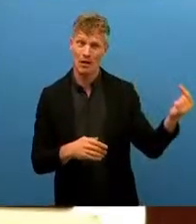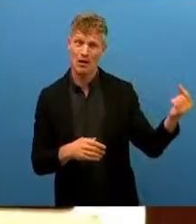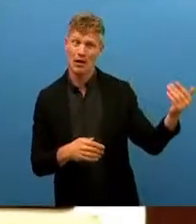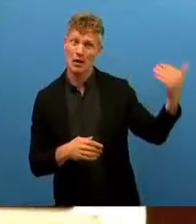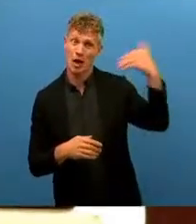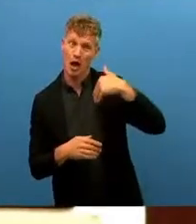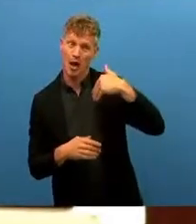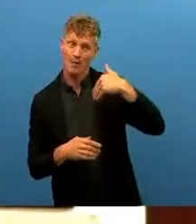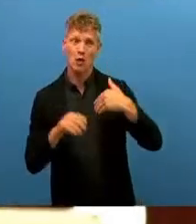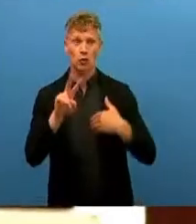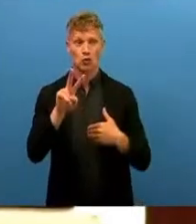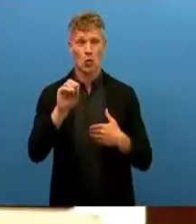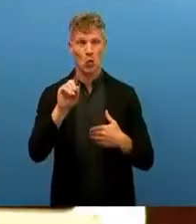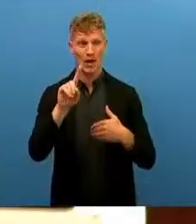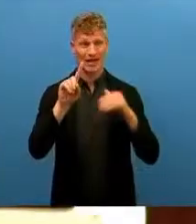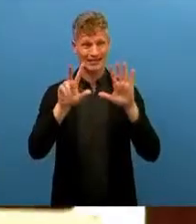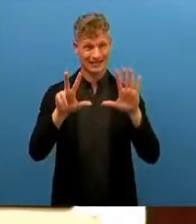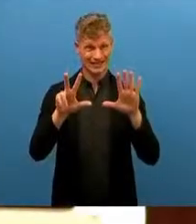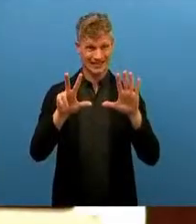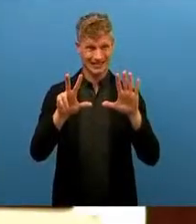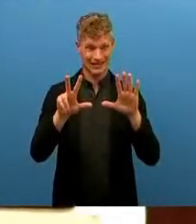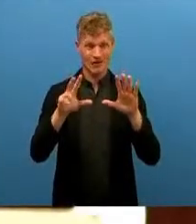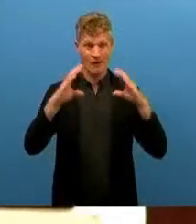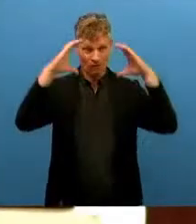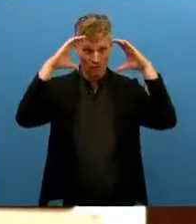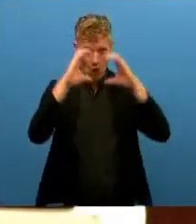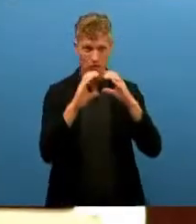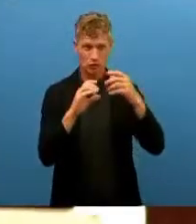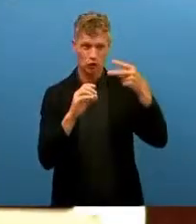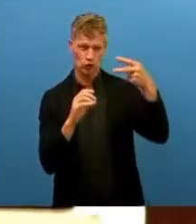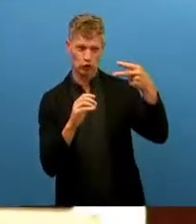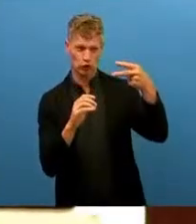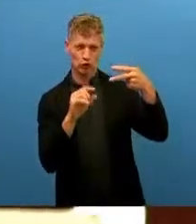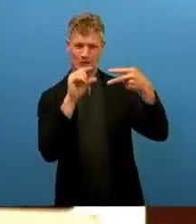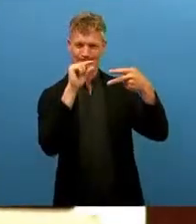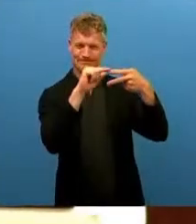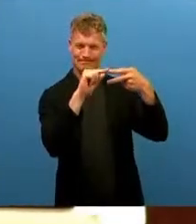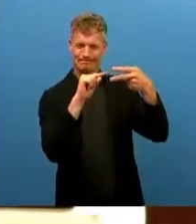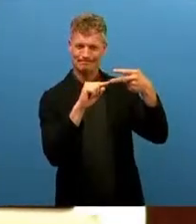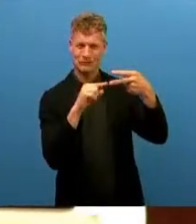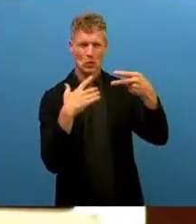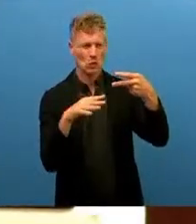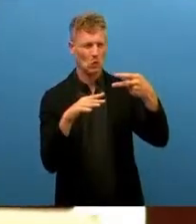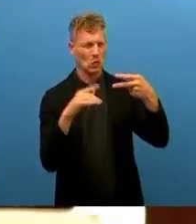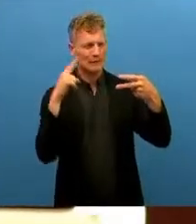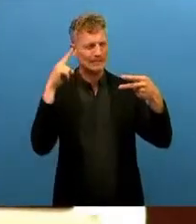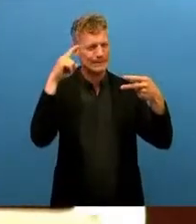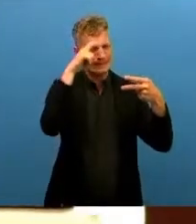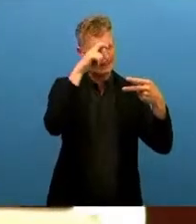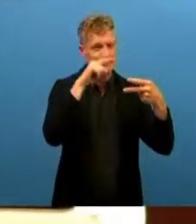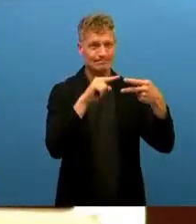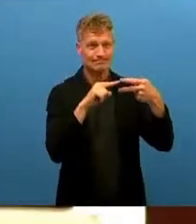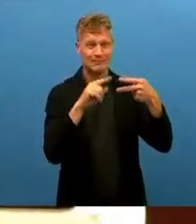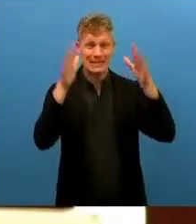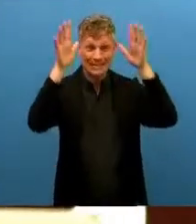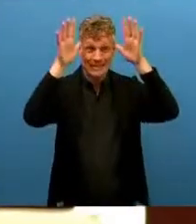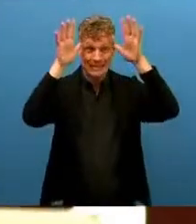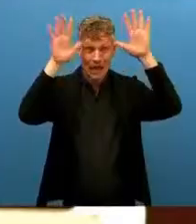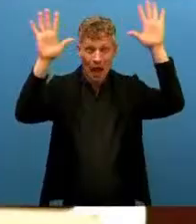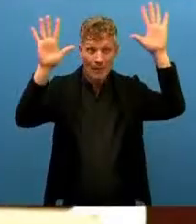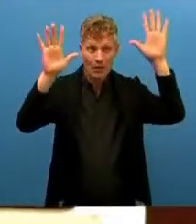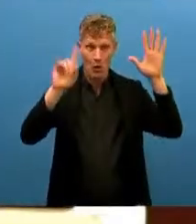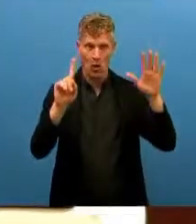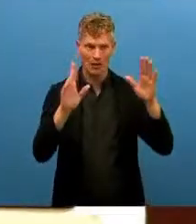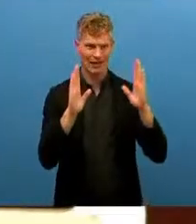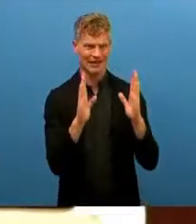focusing on the 2 most challenging sections of the Act, the definition of the Sami and the obligation to negotiate. The bill